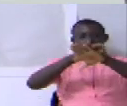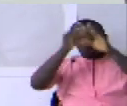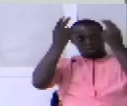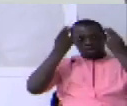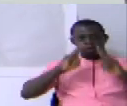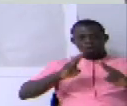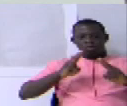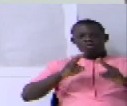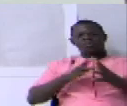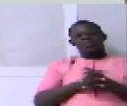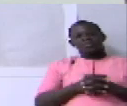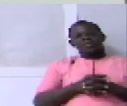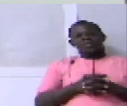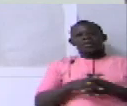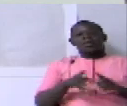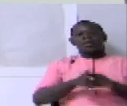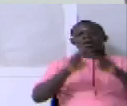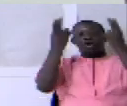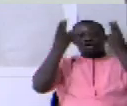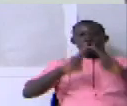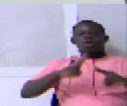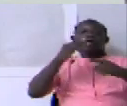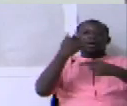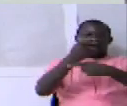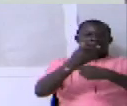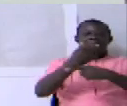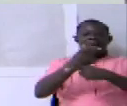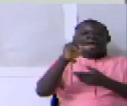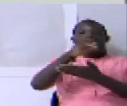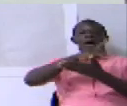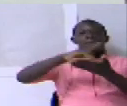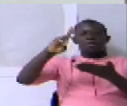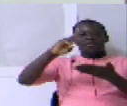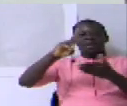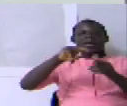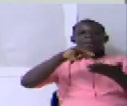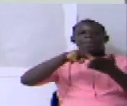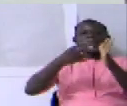loi lekan. The laws of the Gambia provide that the